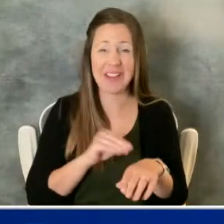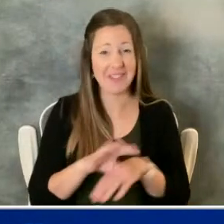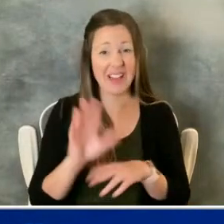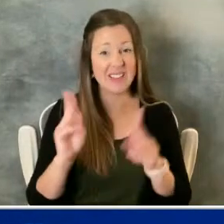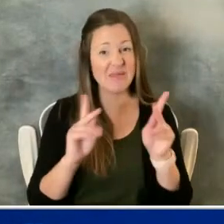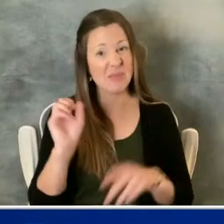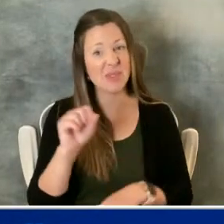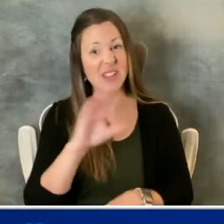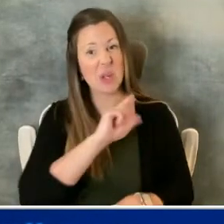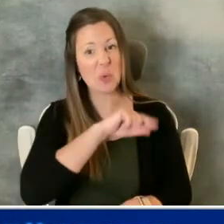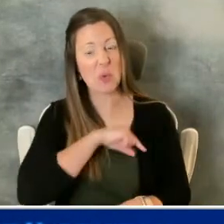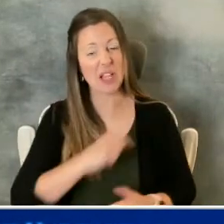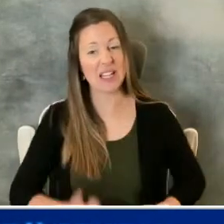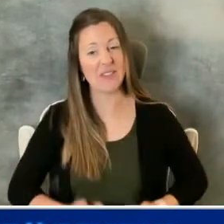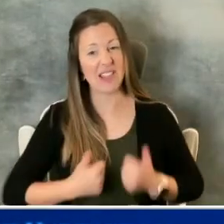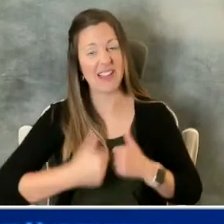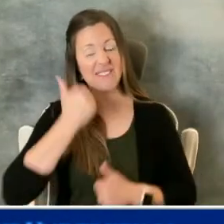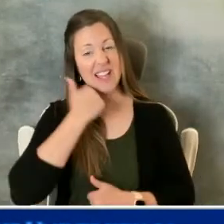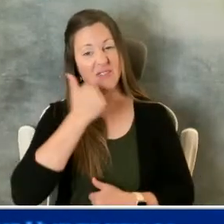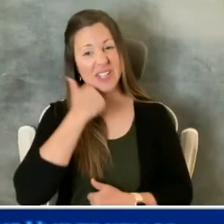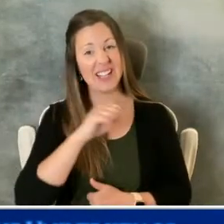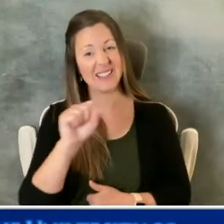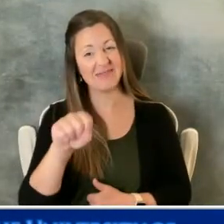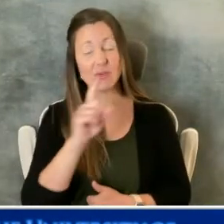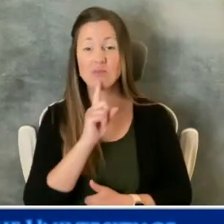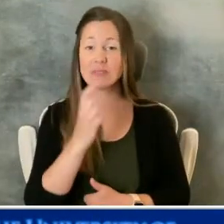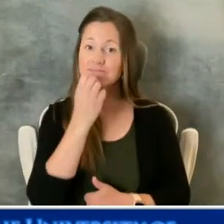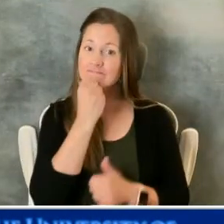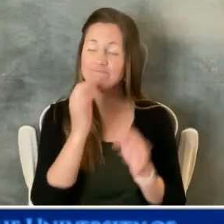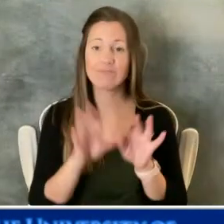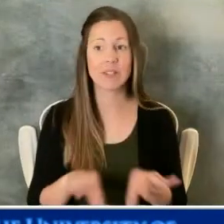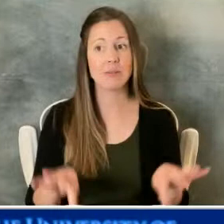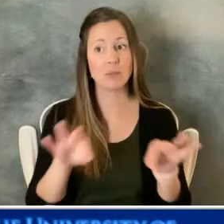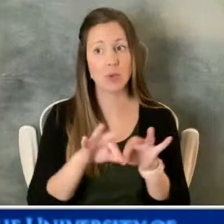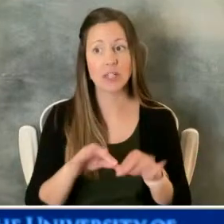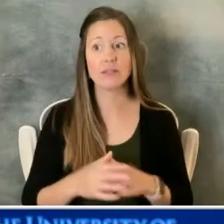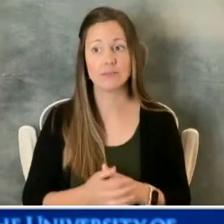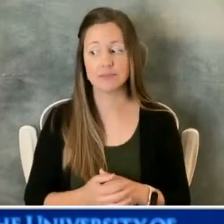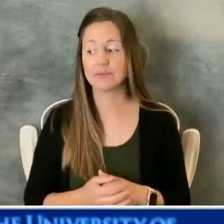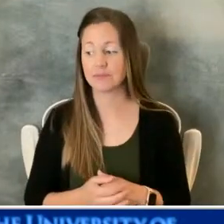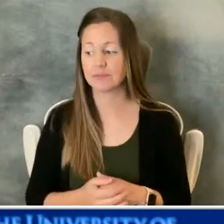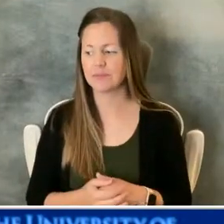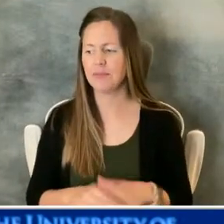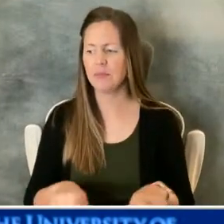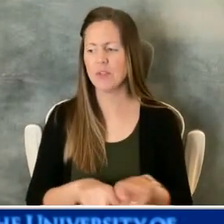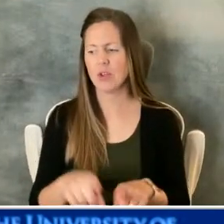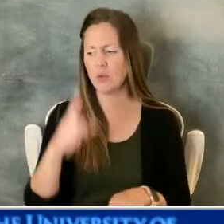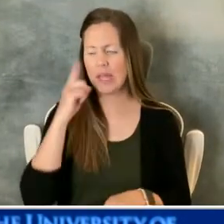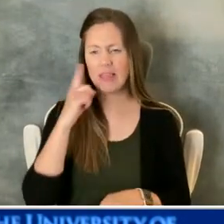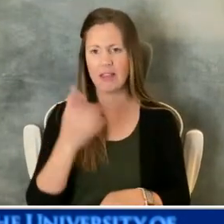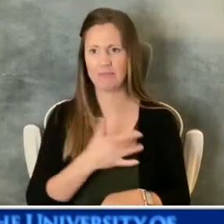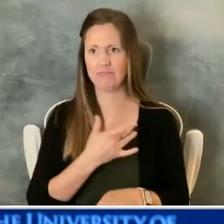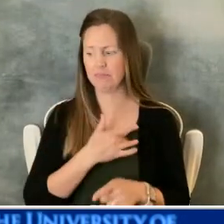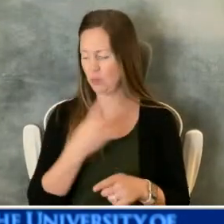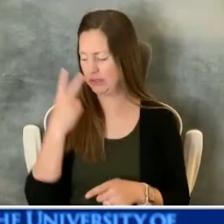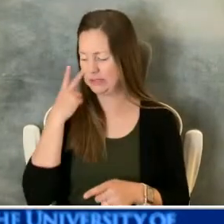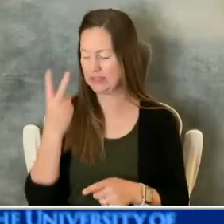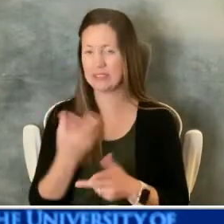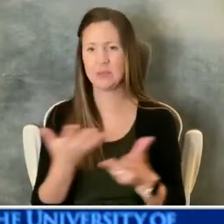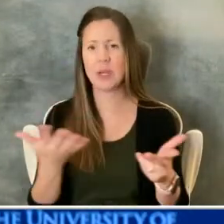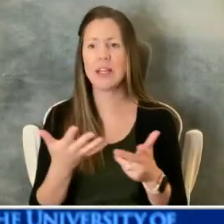on a daily basis. So vitally important. Also, I think what we have been seeing is, as we have moved through the pandemic now with people